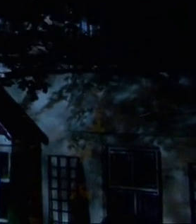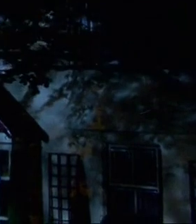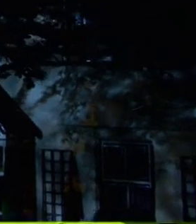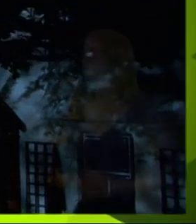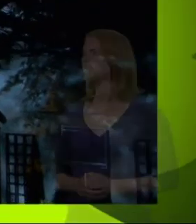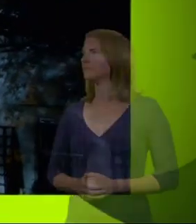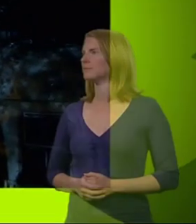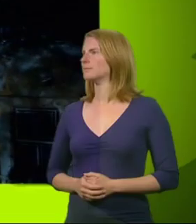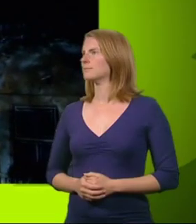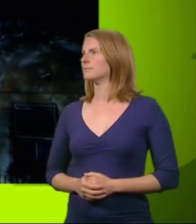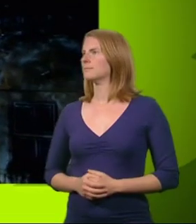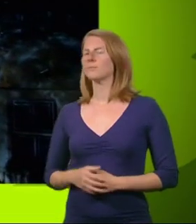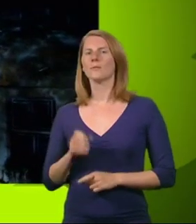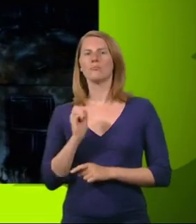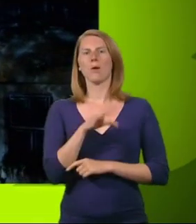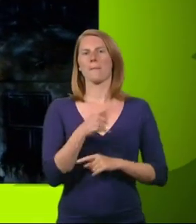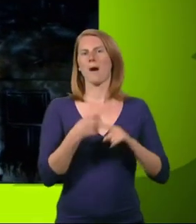They were just dropped off about half an hour ago.